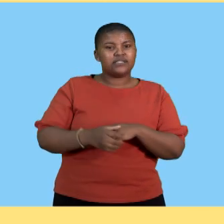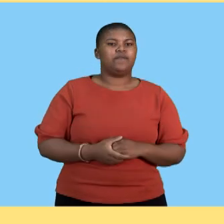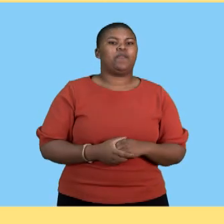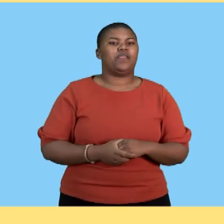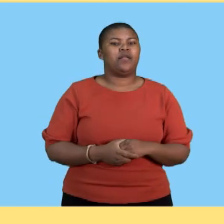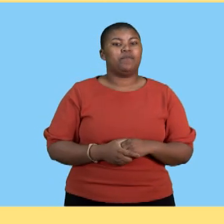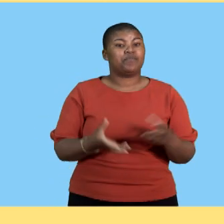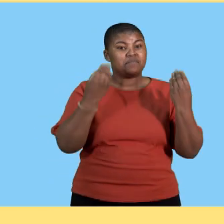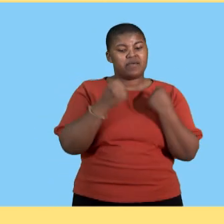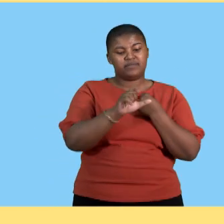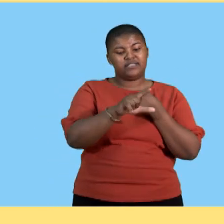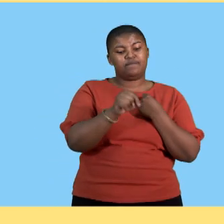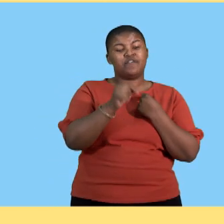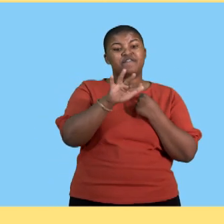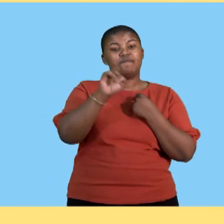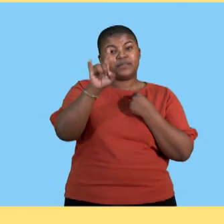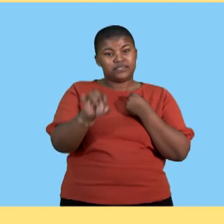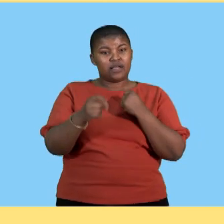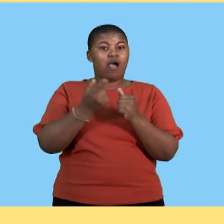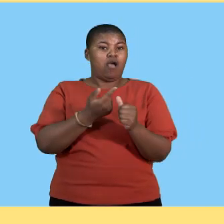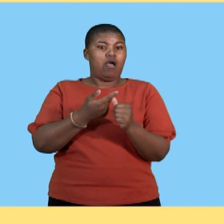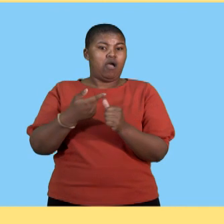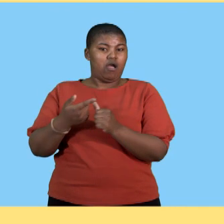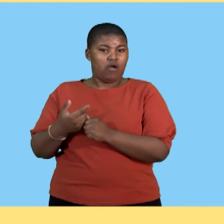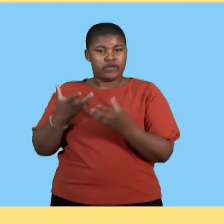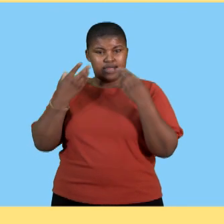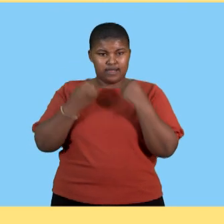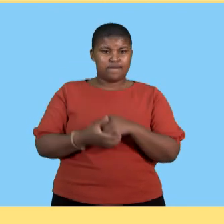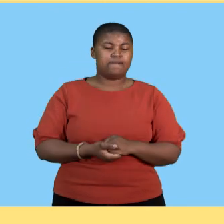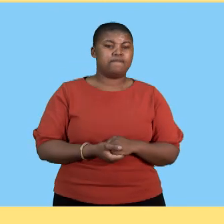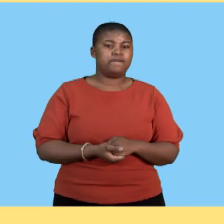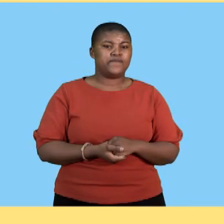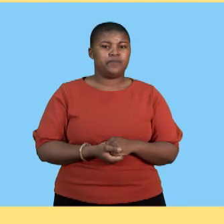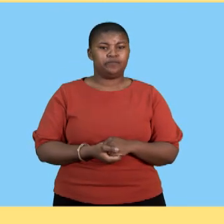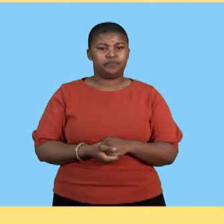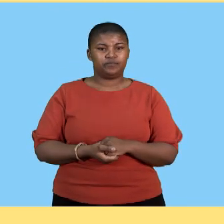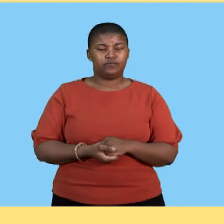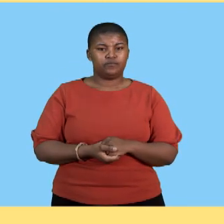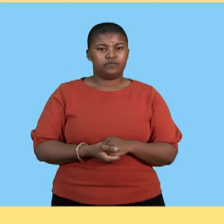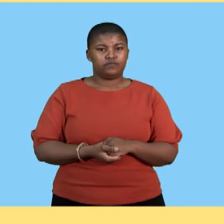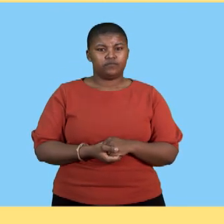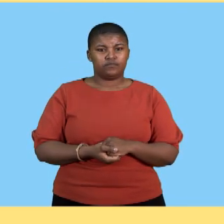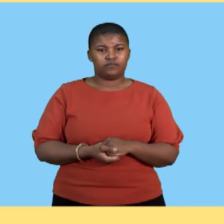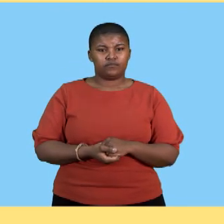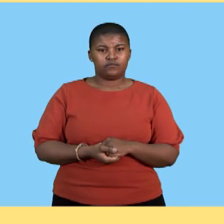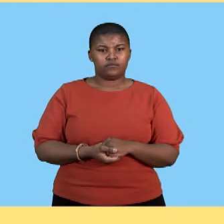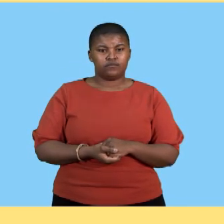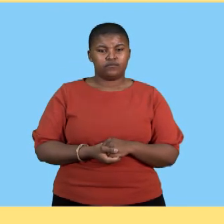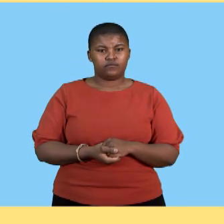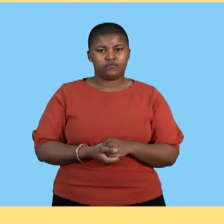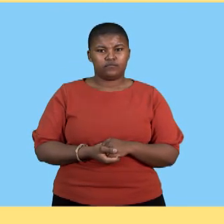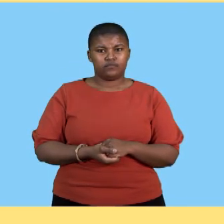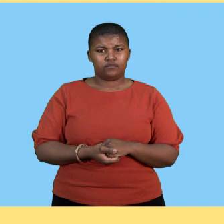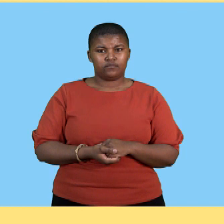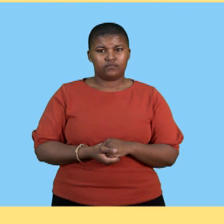7.5%. If you get your 7.5%, we can actually calculate that to get the 7.5%, which